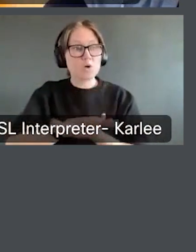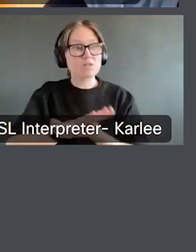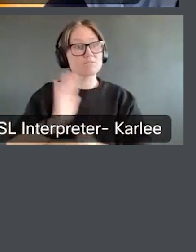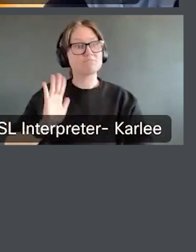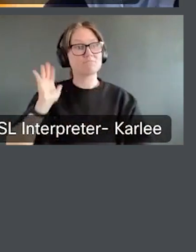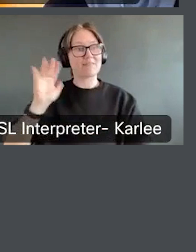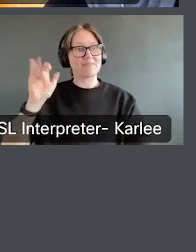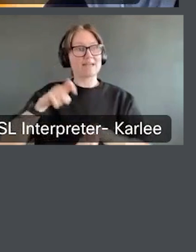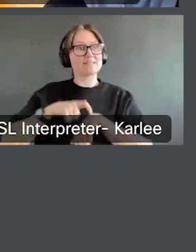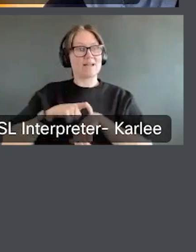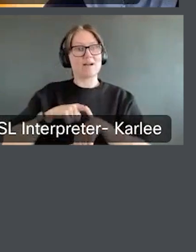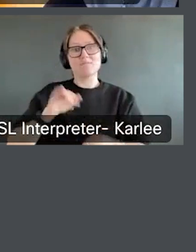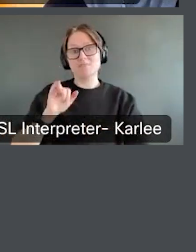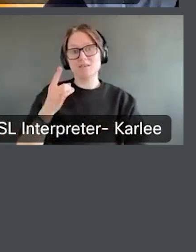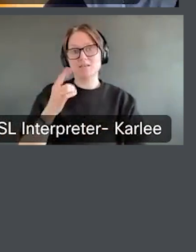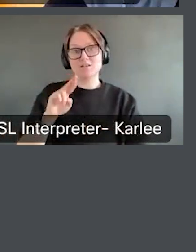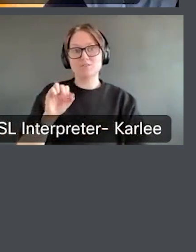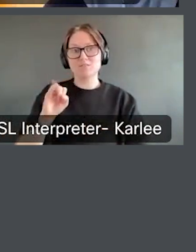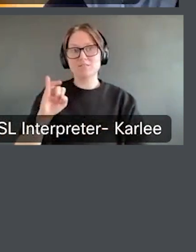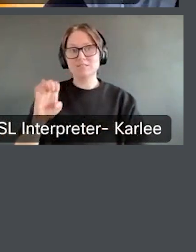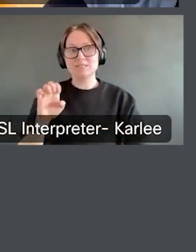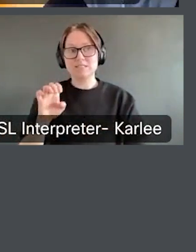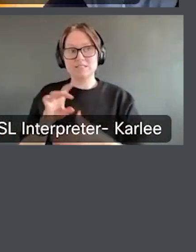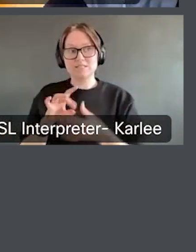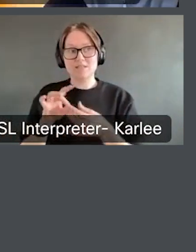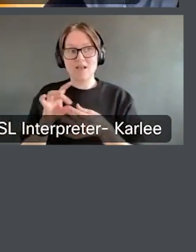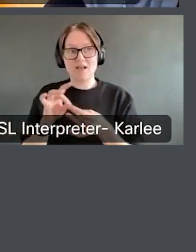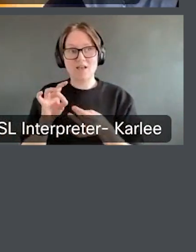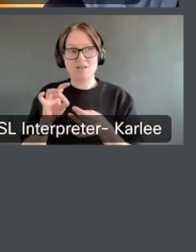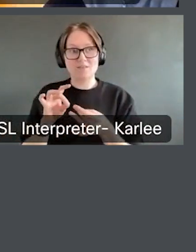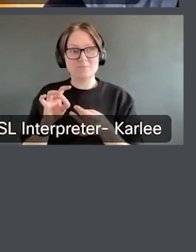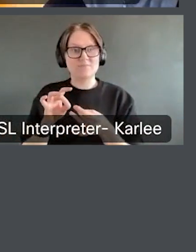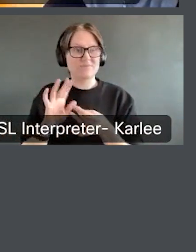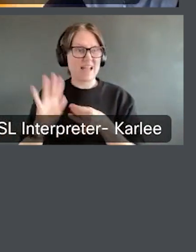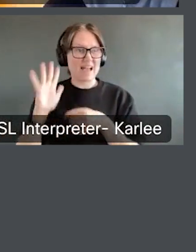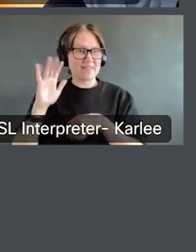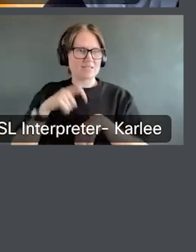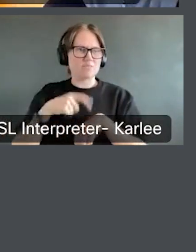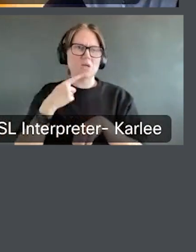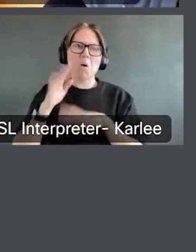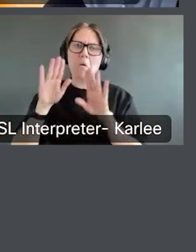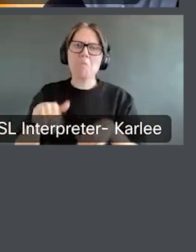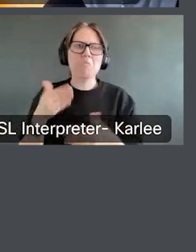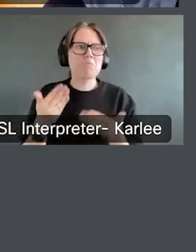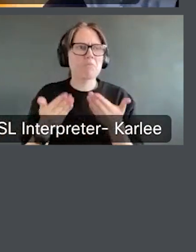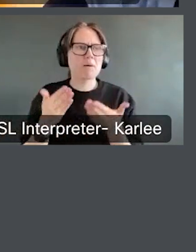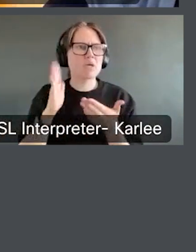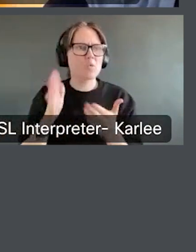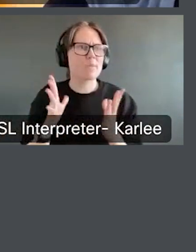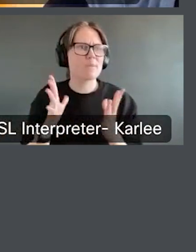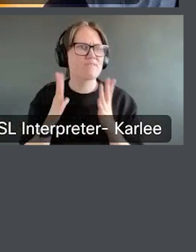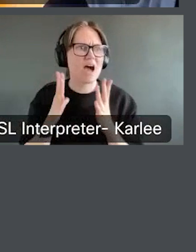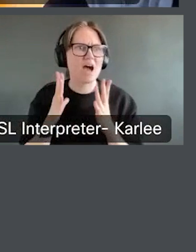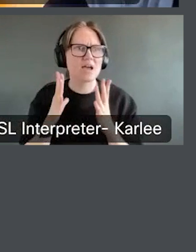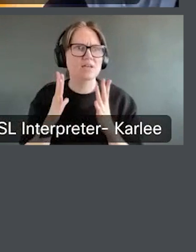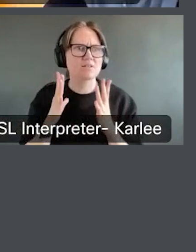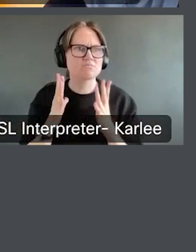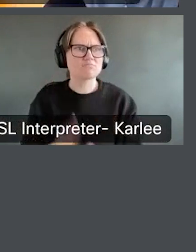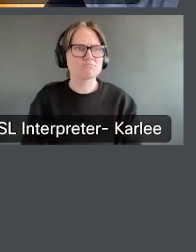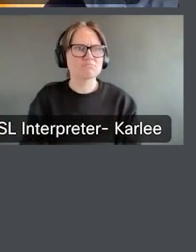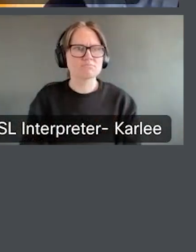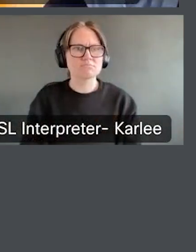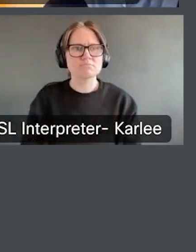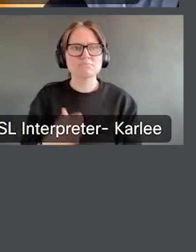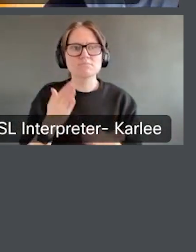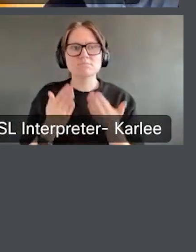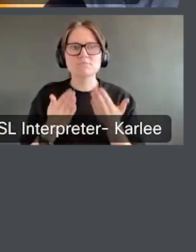said, everyone, at that point was just saying, well, they're probably going to do just fine. Maybe seat them preferentially